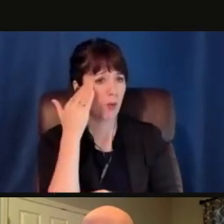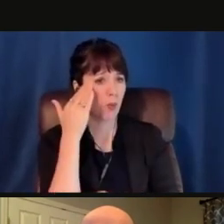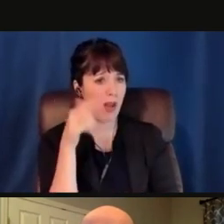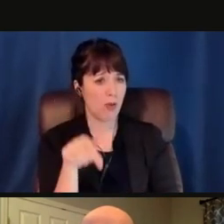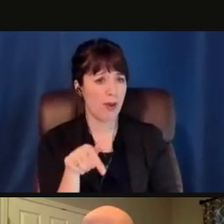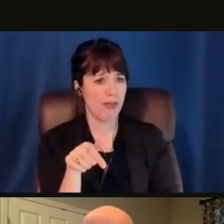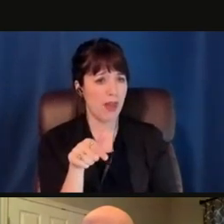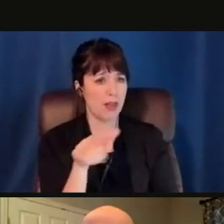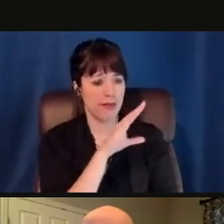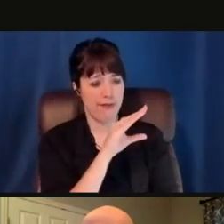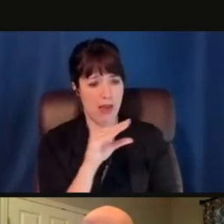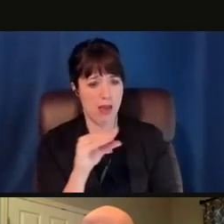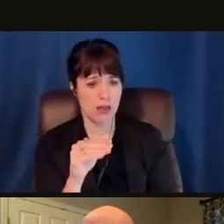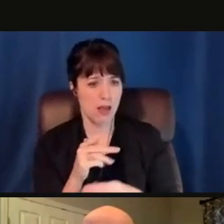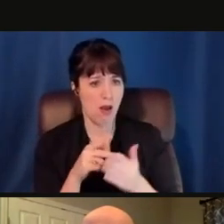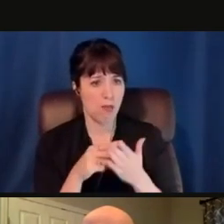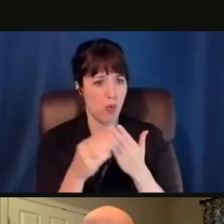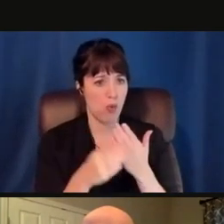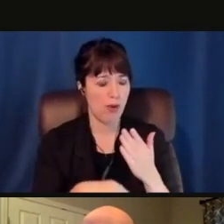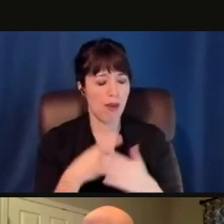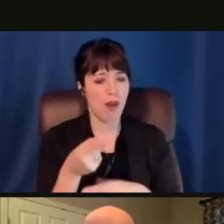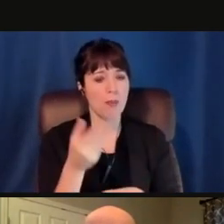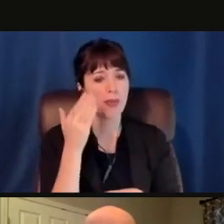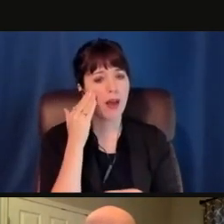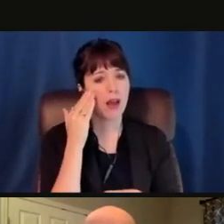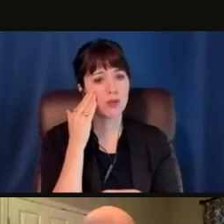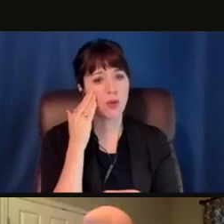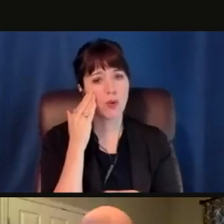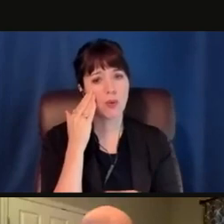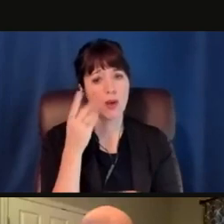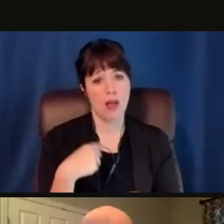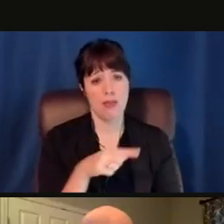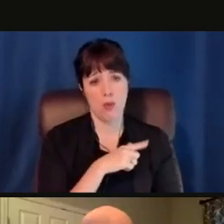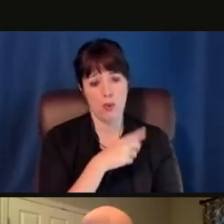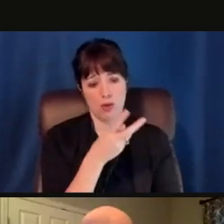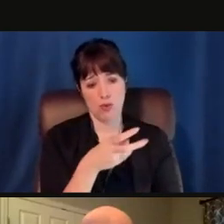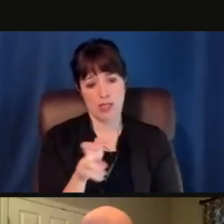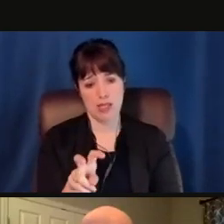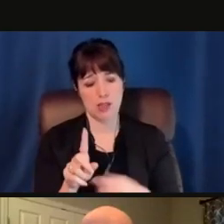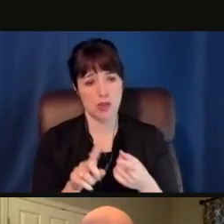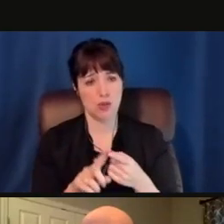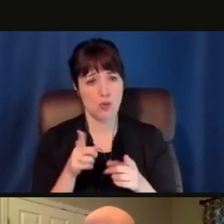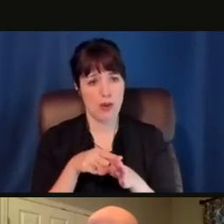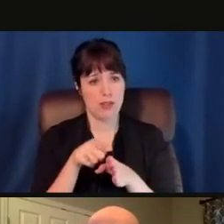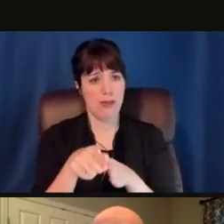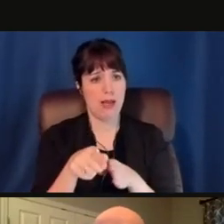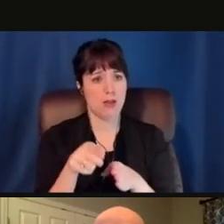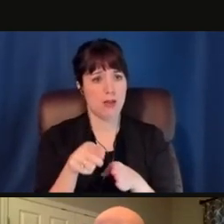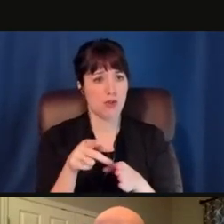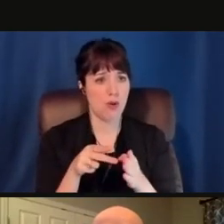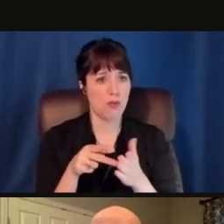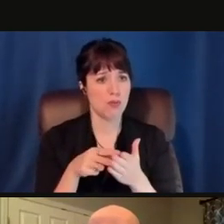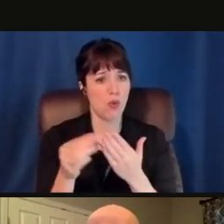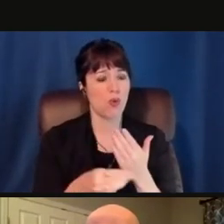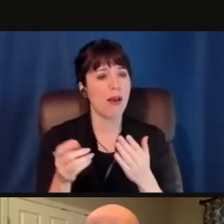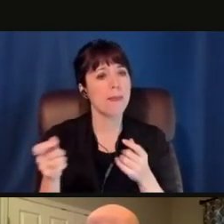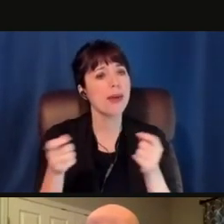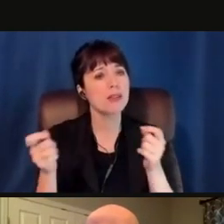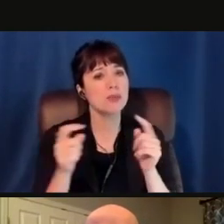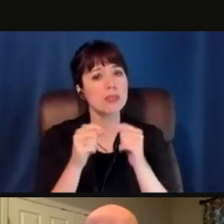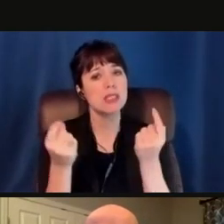out program. They do know that we are transitioning to a special programs management team that